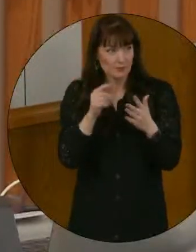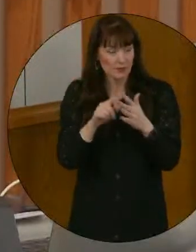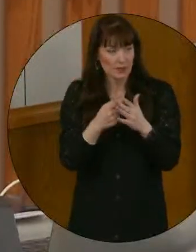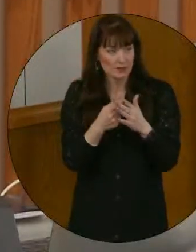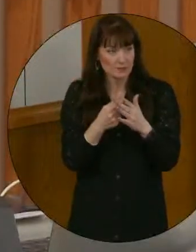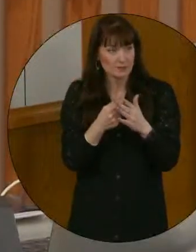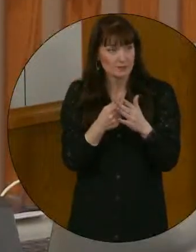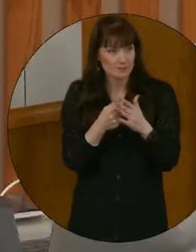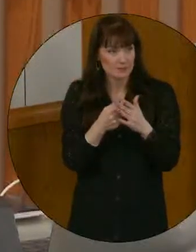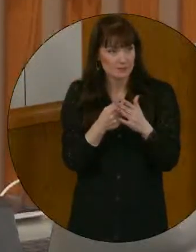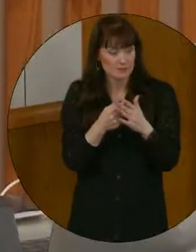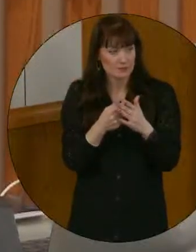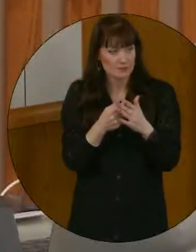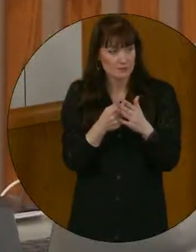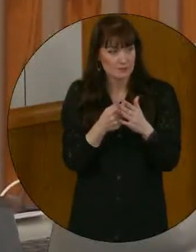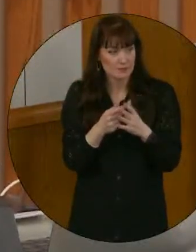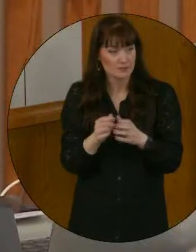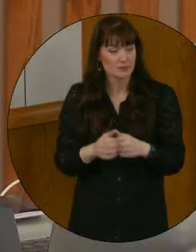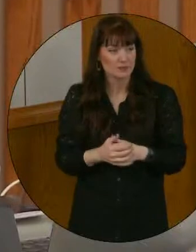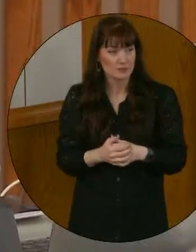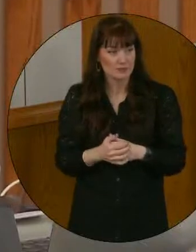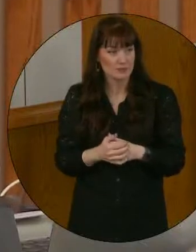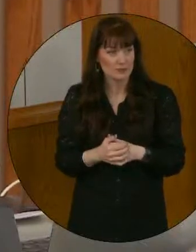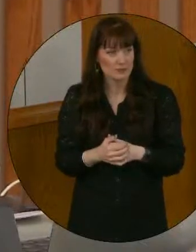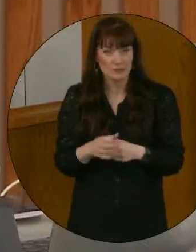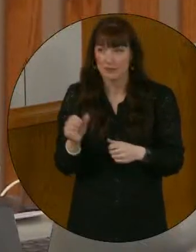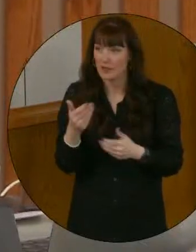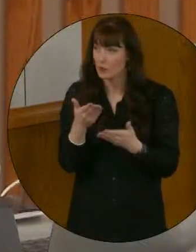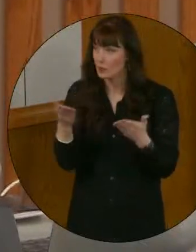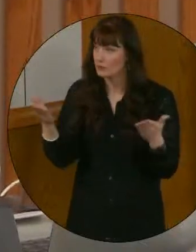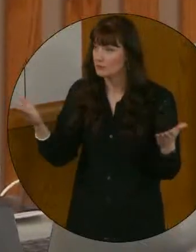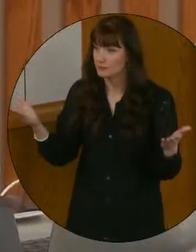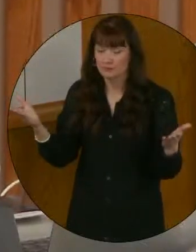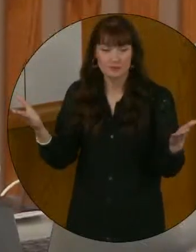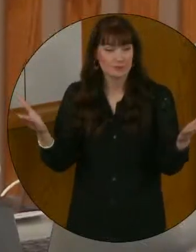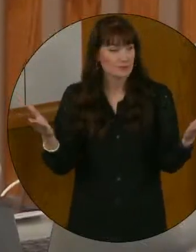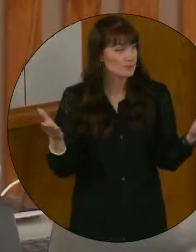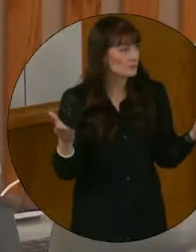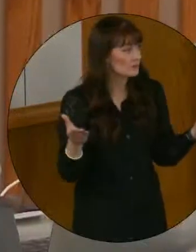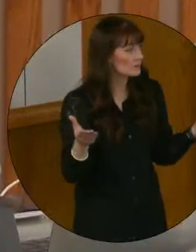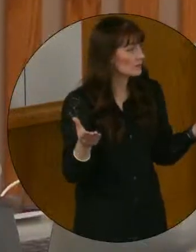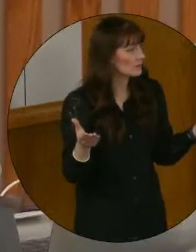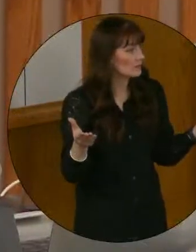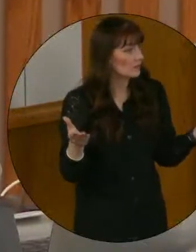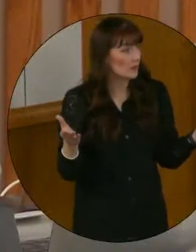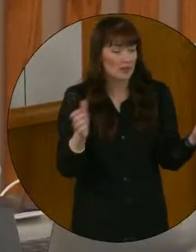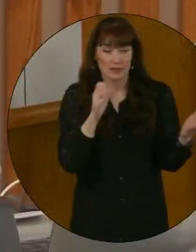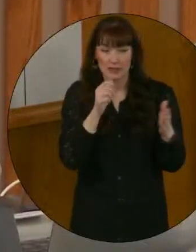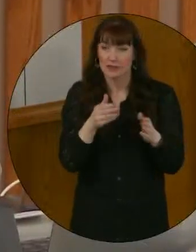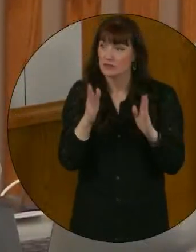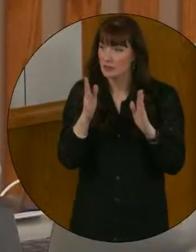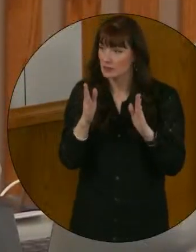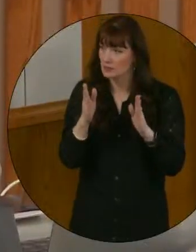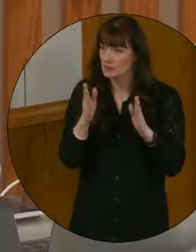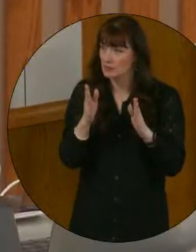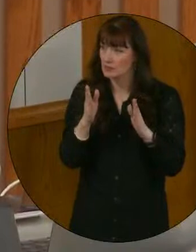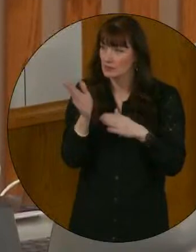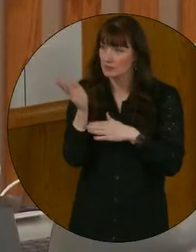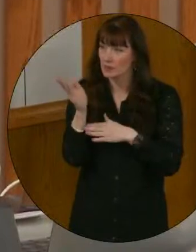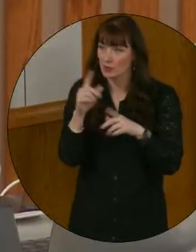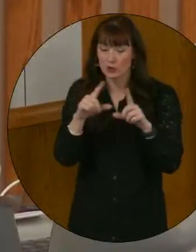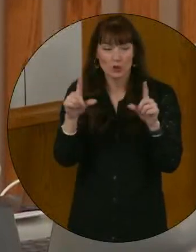this item, I want to make sure that if anyone in the public that has not had a chance to complete their public speaker